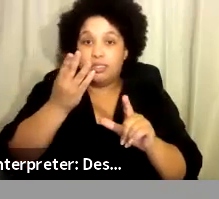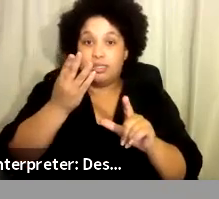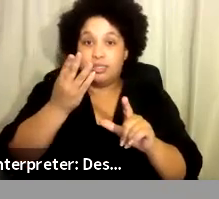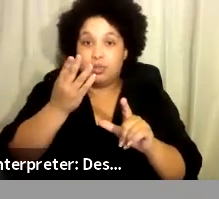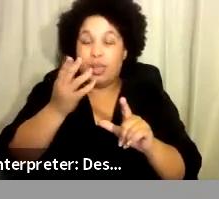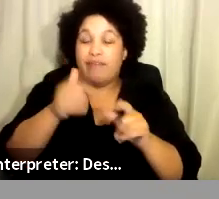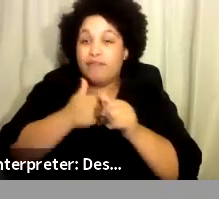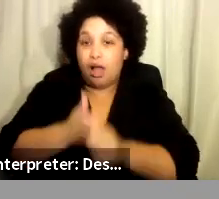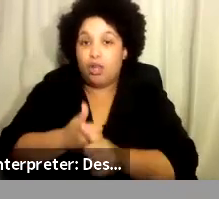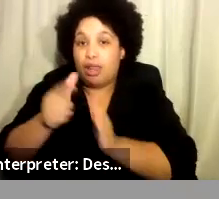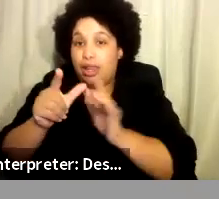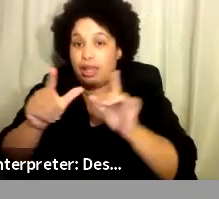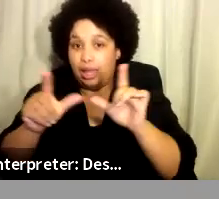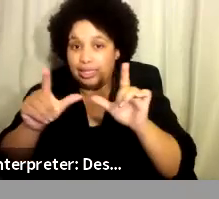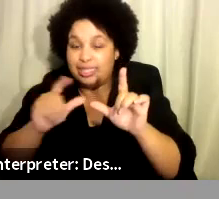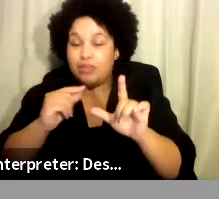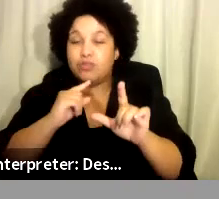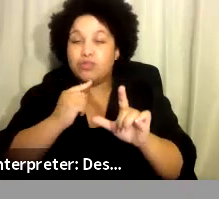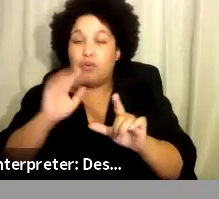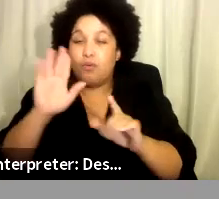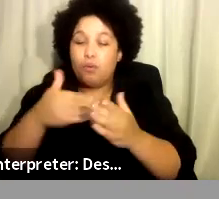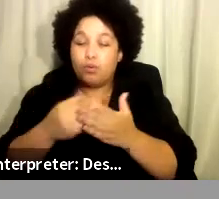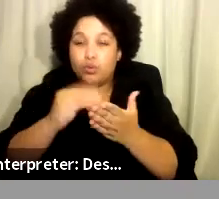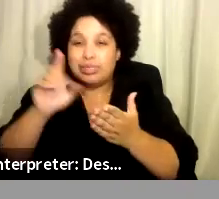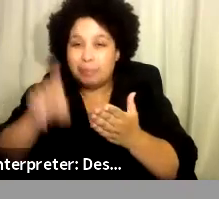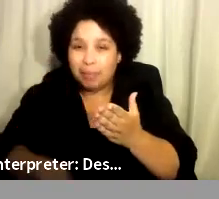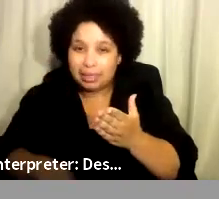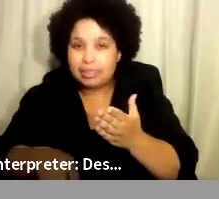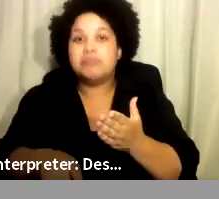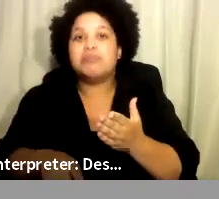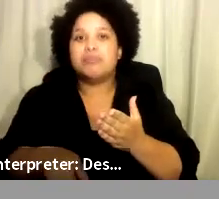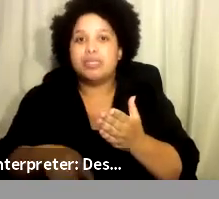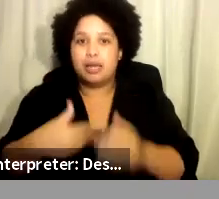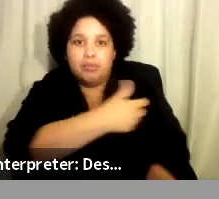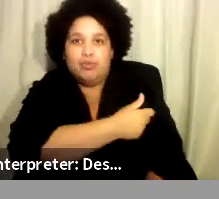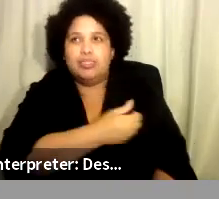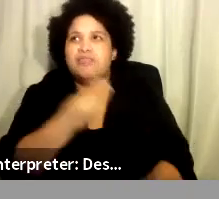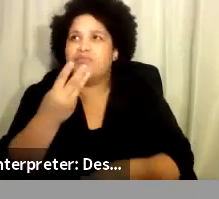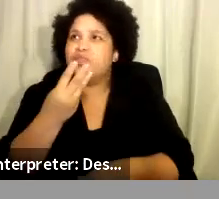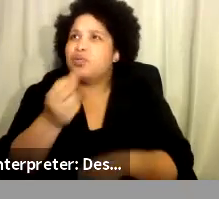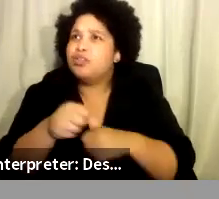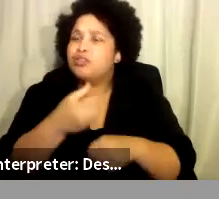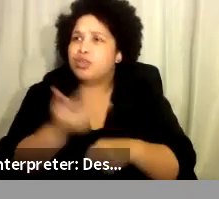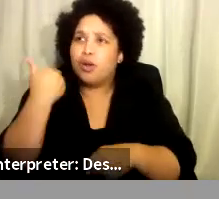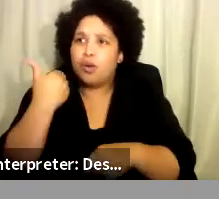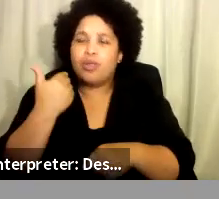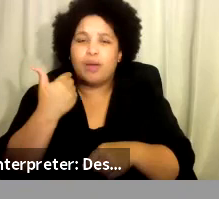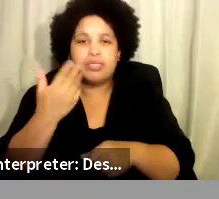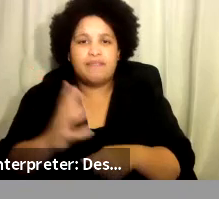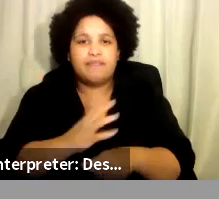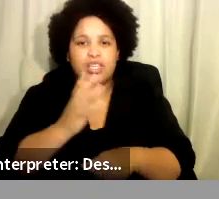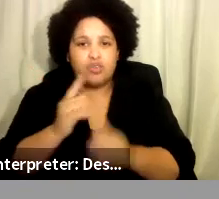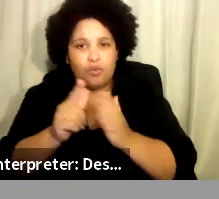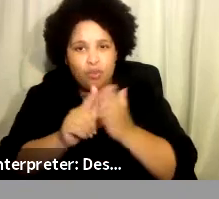be immunized. So a couple years ago, that was a law that became official. So we no